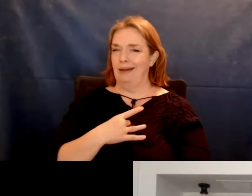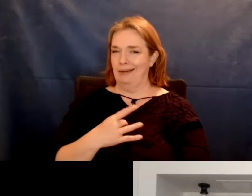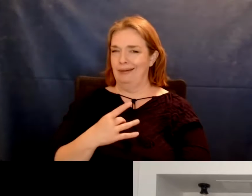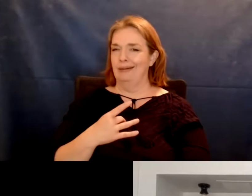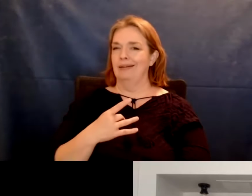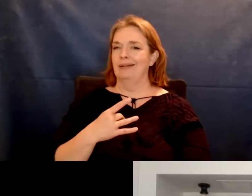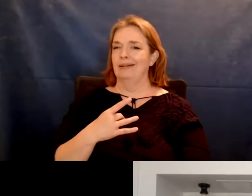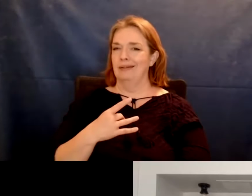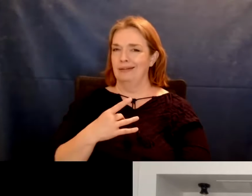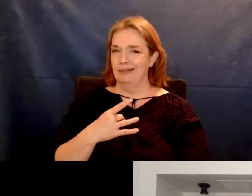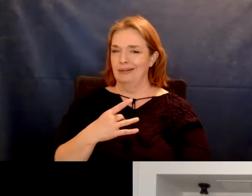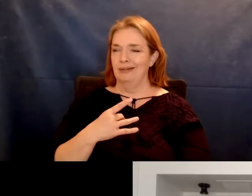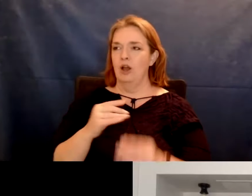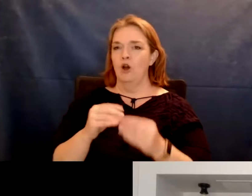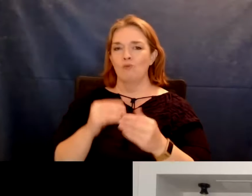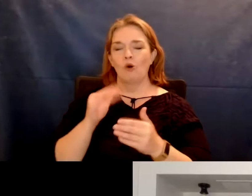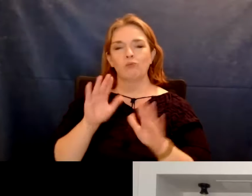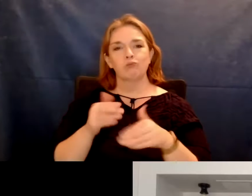It's reminded me of the pace at home.